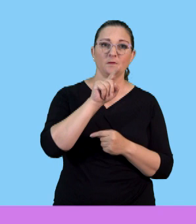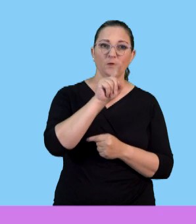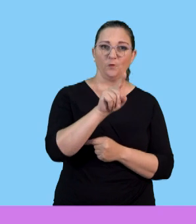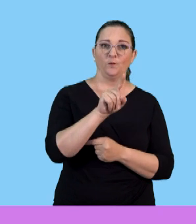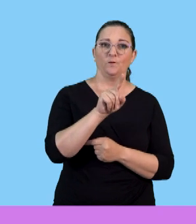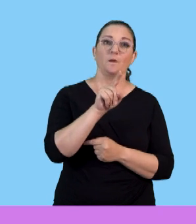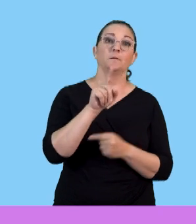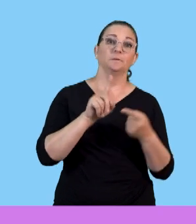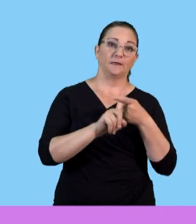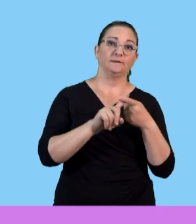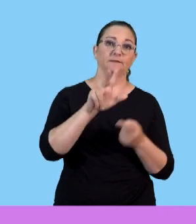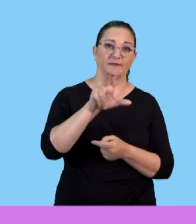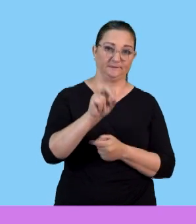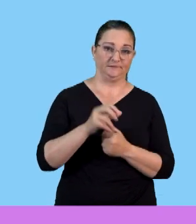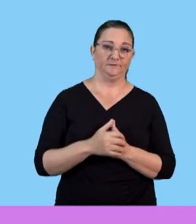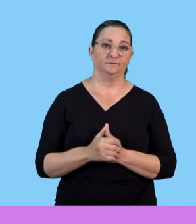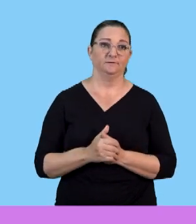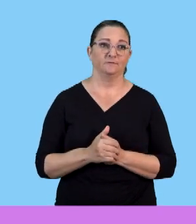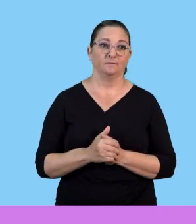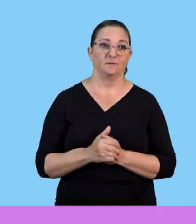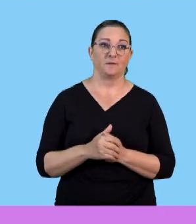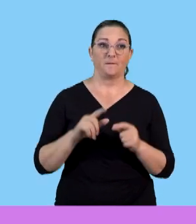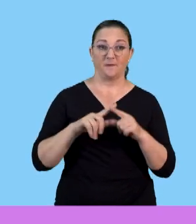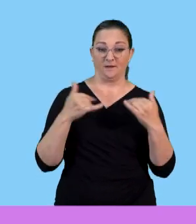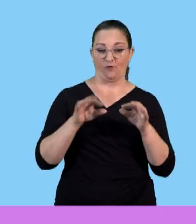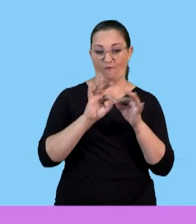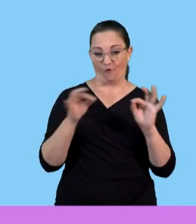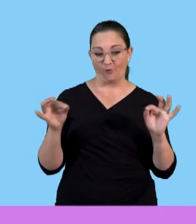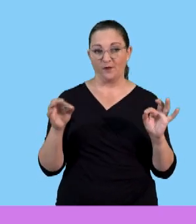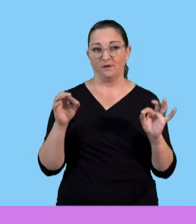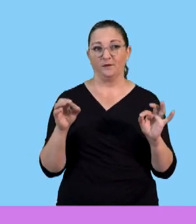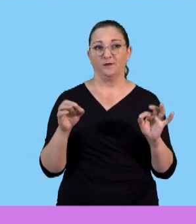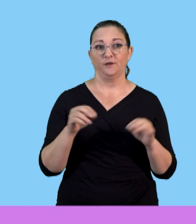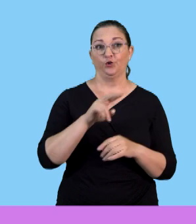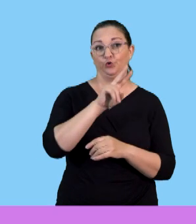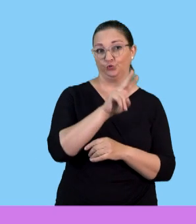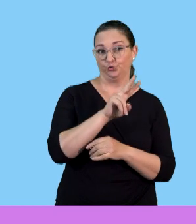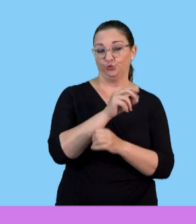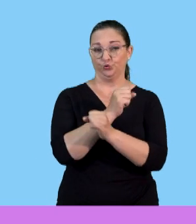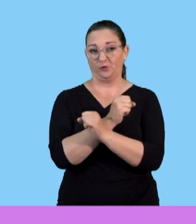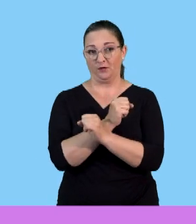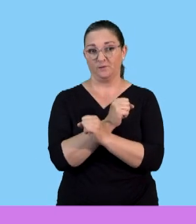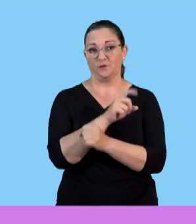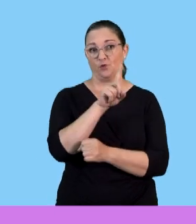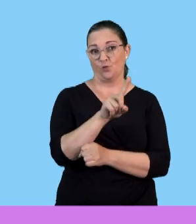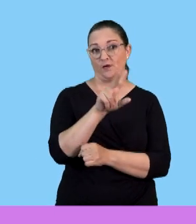plus another 80. So looking at the formula, it's going to be 2